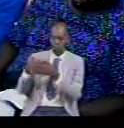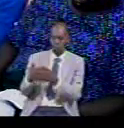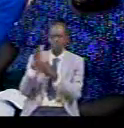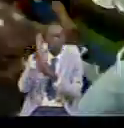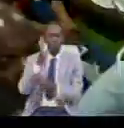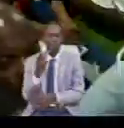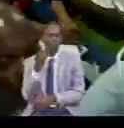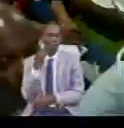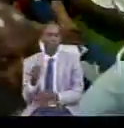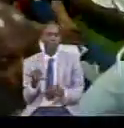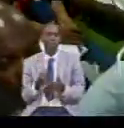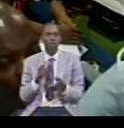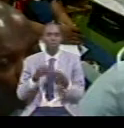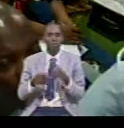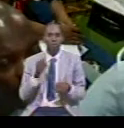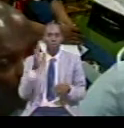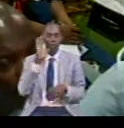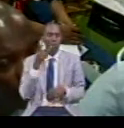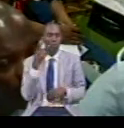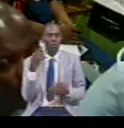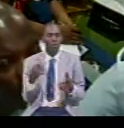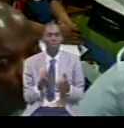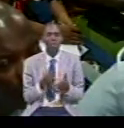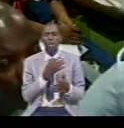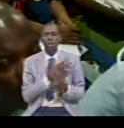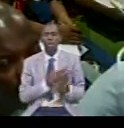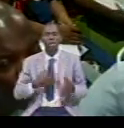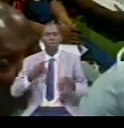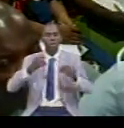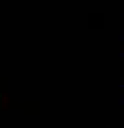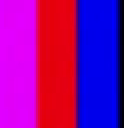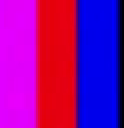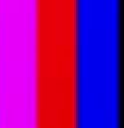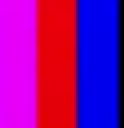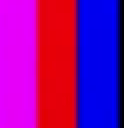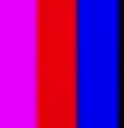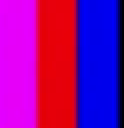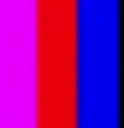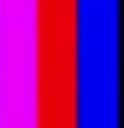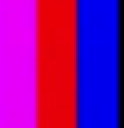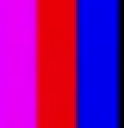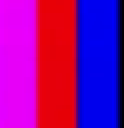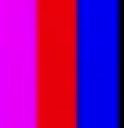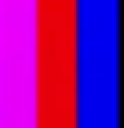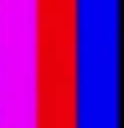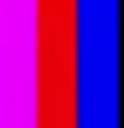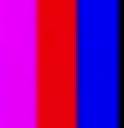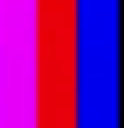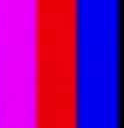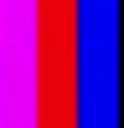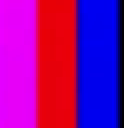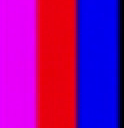the power of the people that belong to Christ, that power.